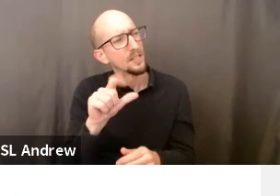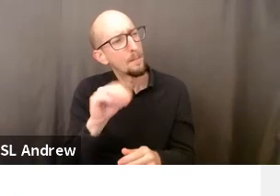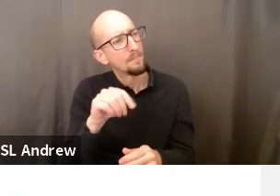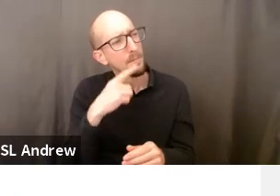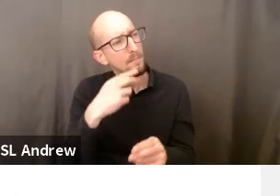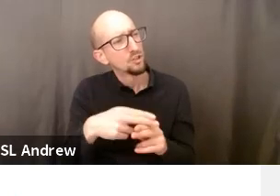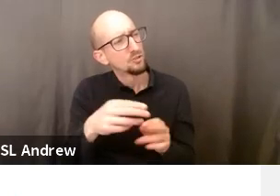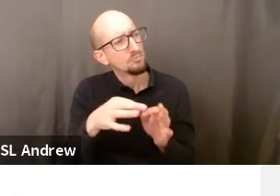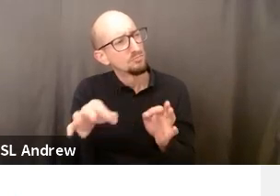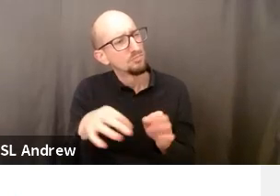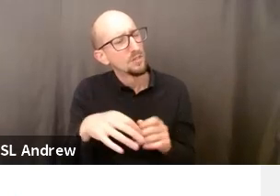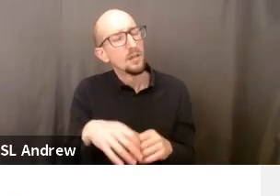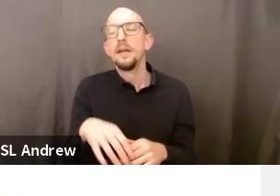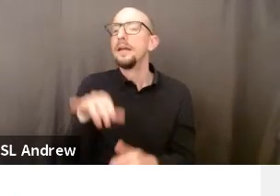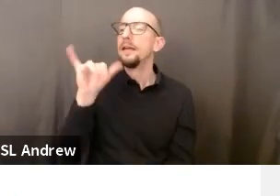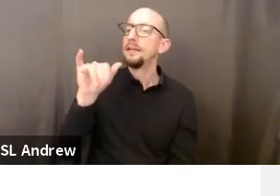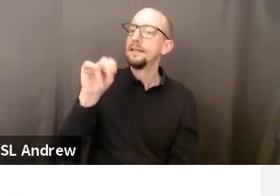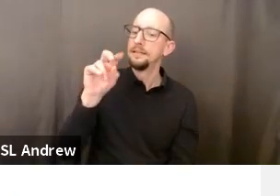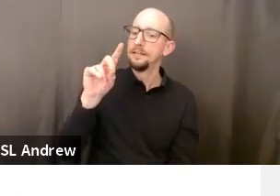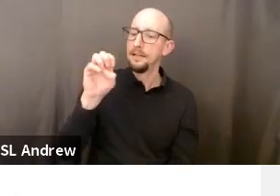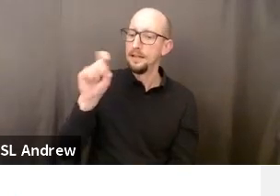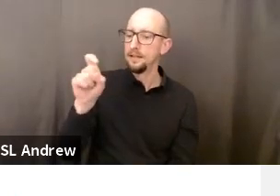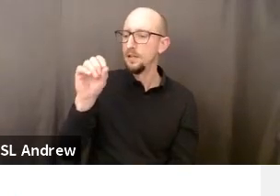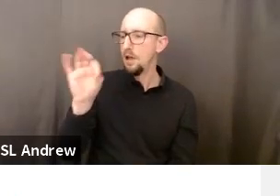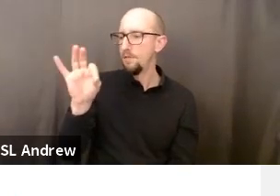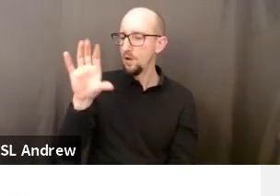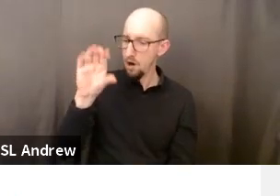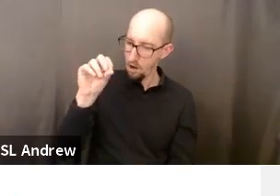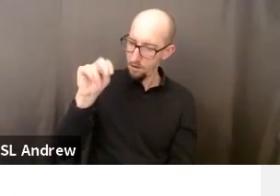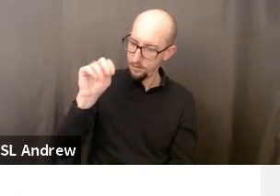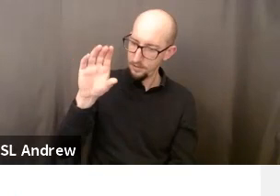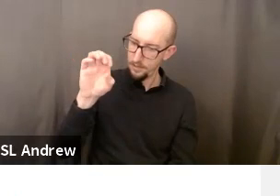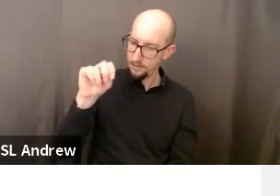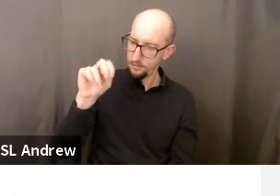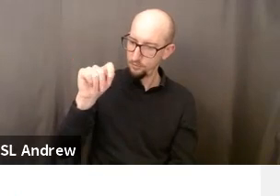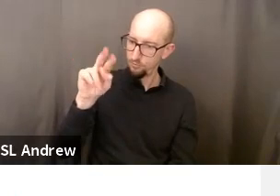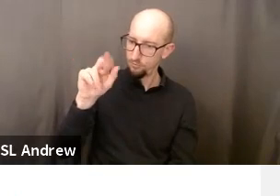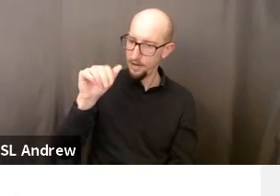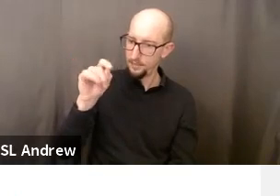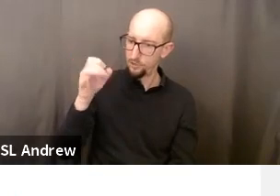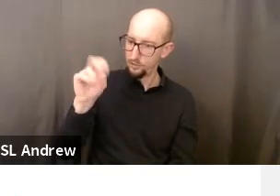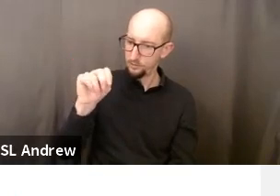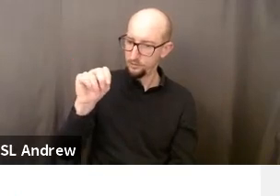the index of concentration at the extremes. Thank you.